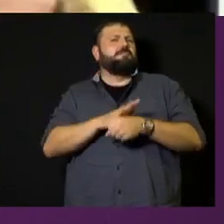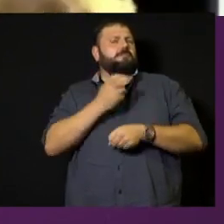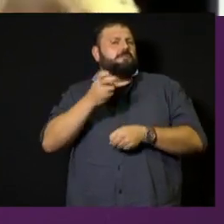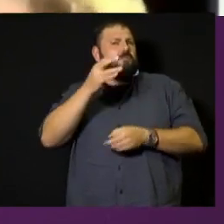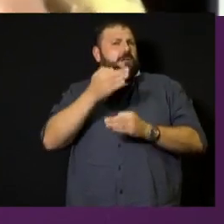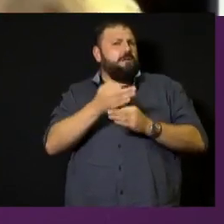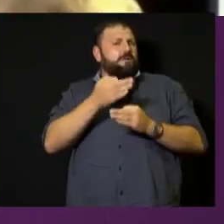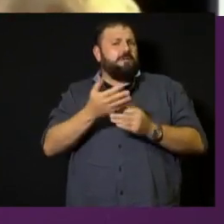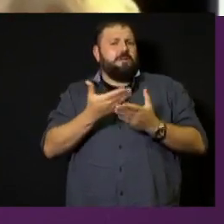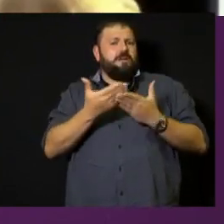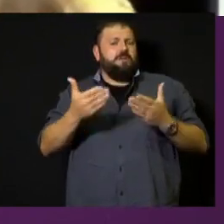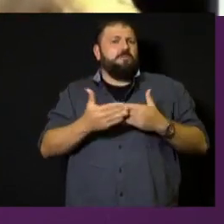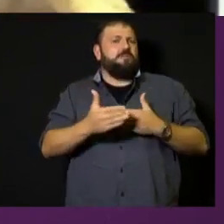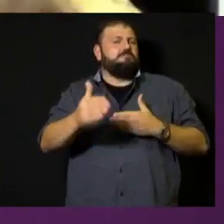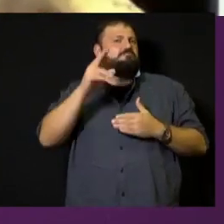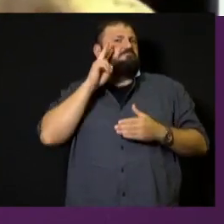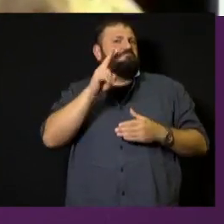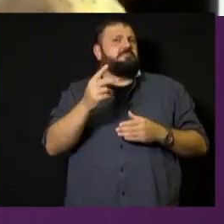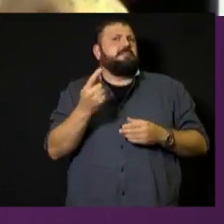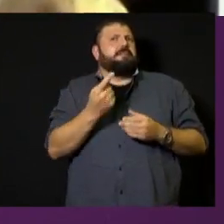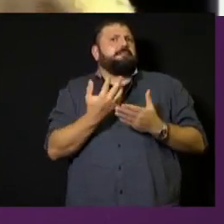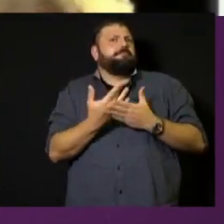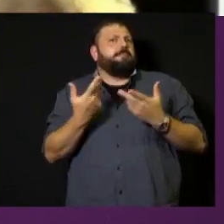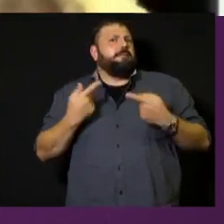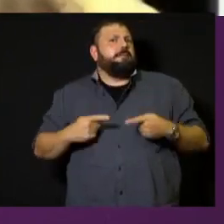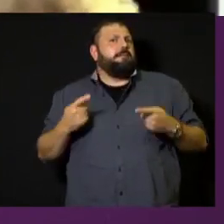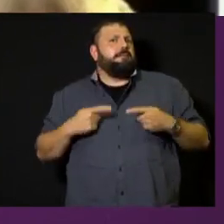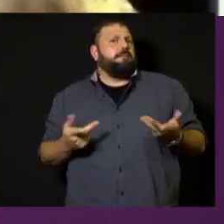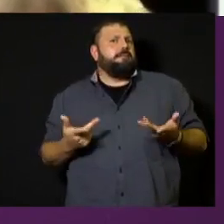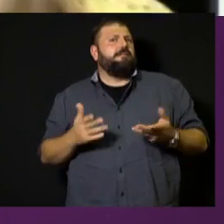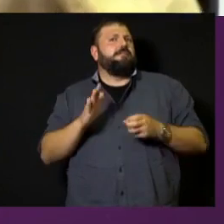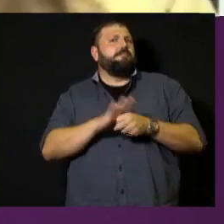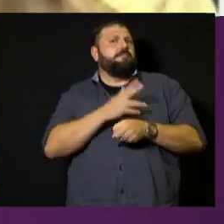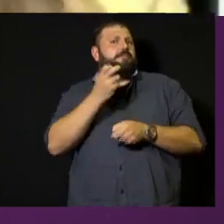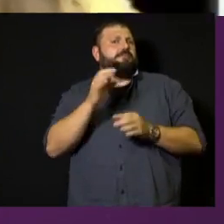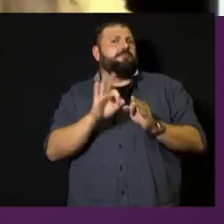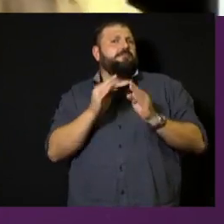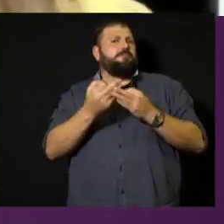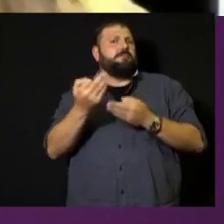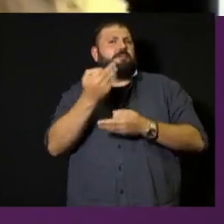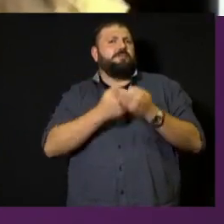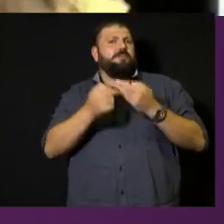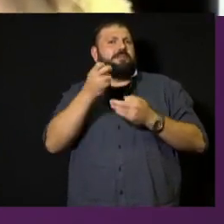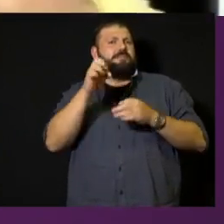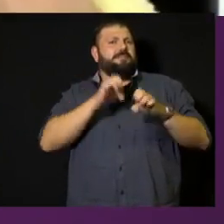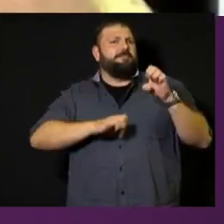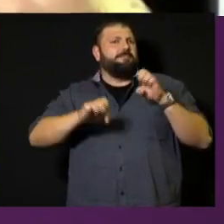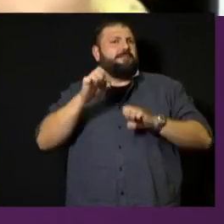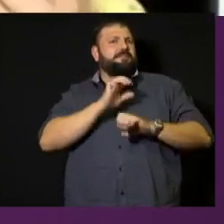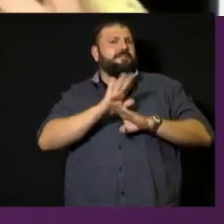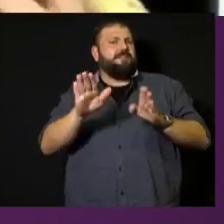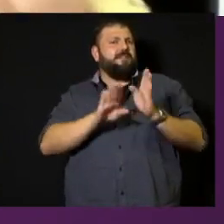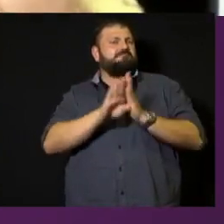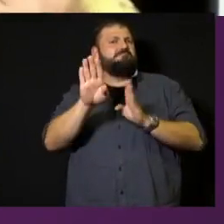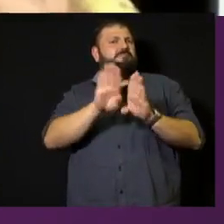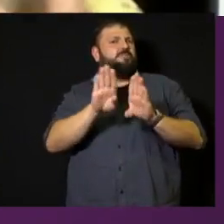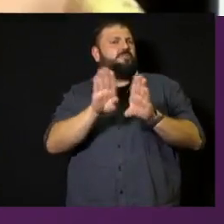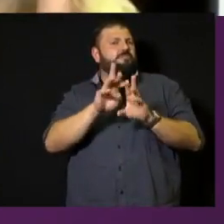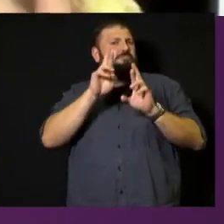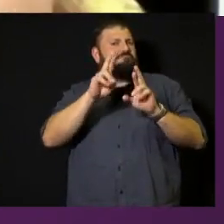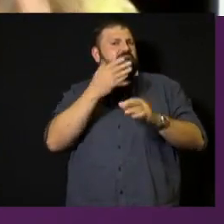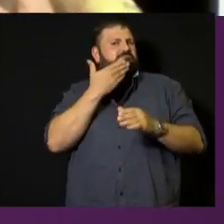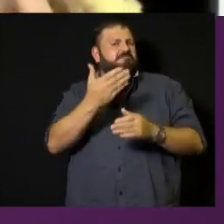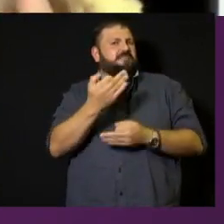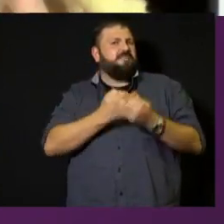years ago now is a reality. So the future for the people that are part of this company, well, as you know,